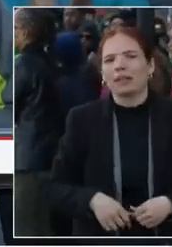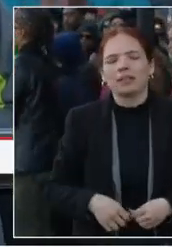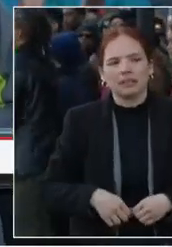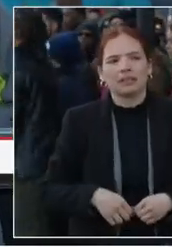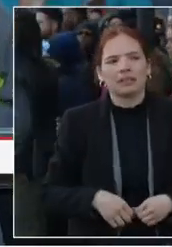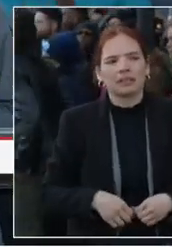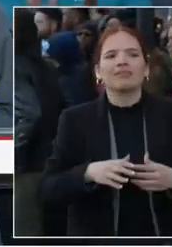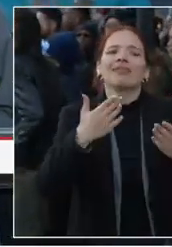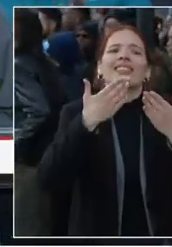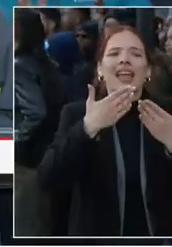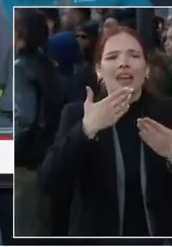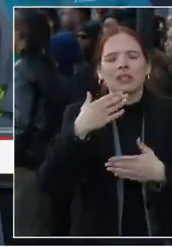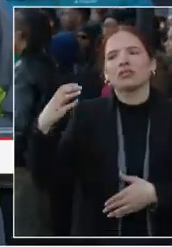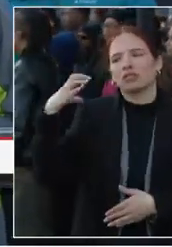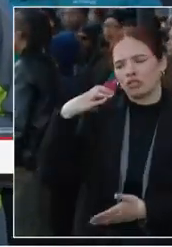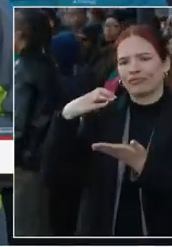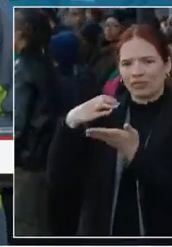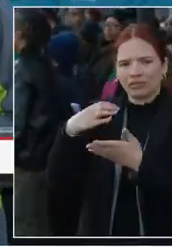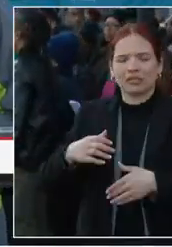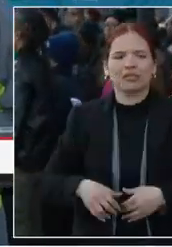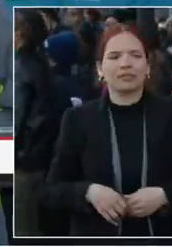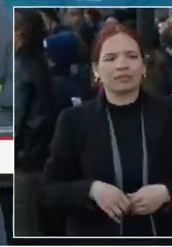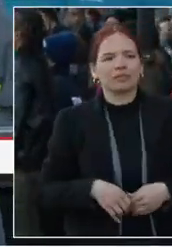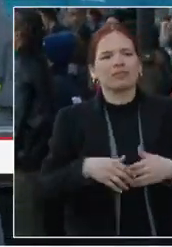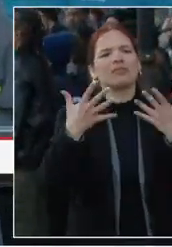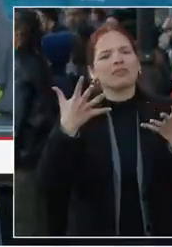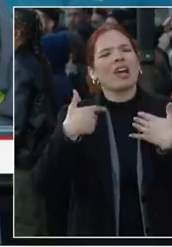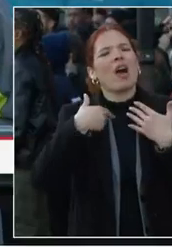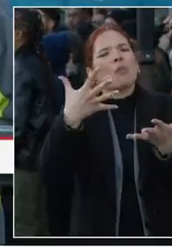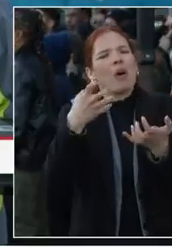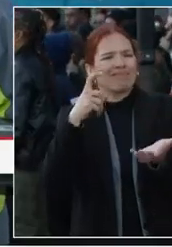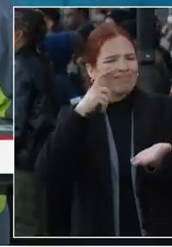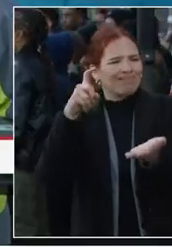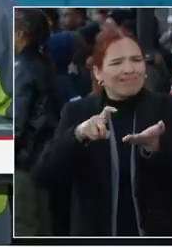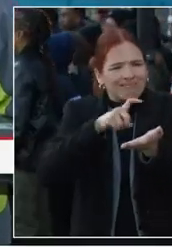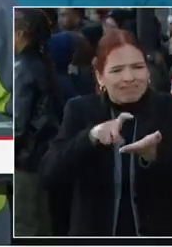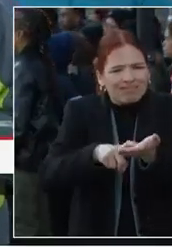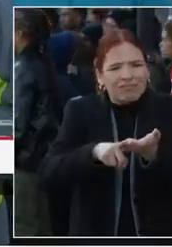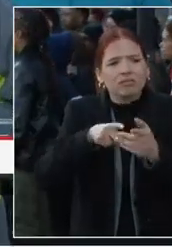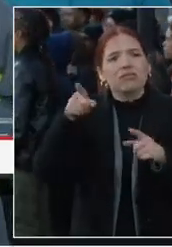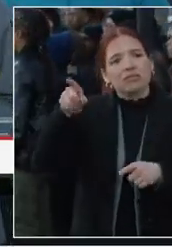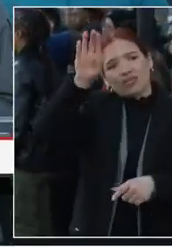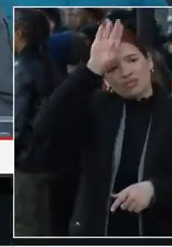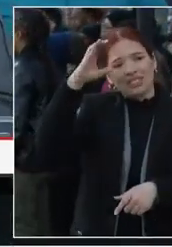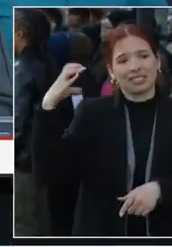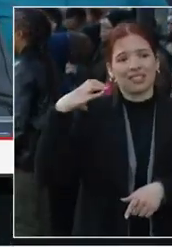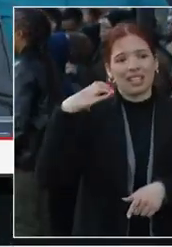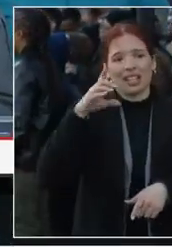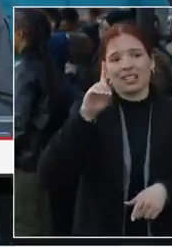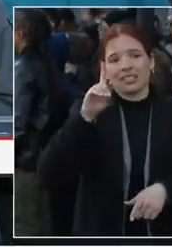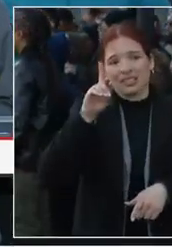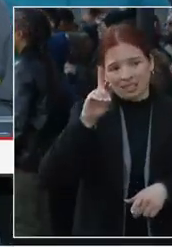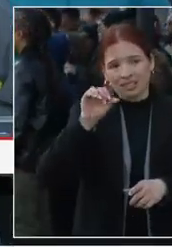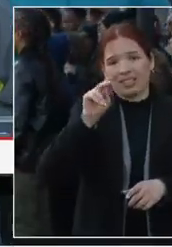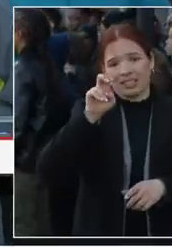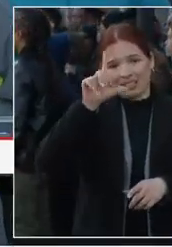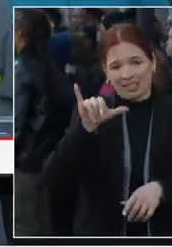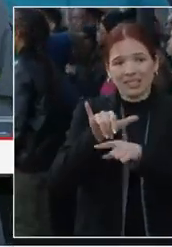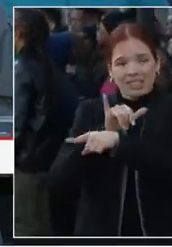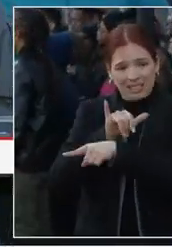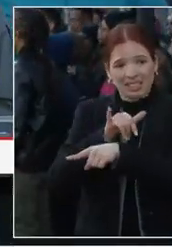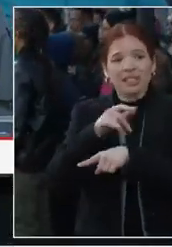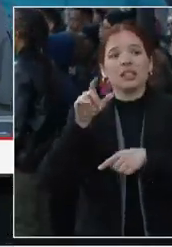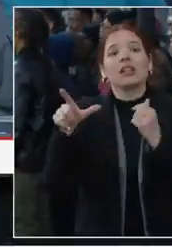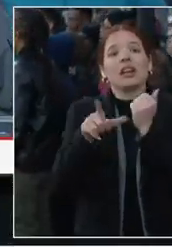Thank you, Chief. I also wanted to recognize our Fire Chief, John Donnelly's here. Thank you, Chief. The Deputy Mayor for